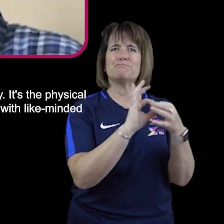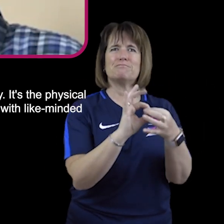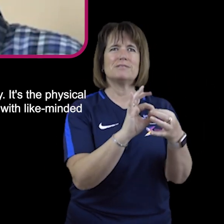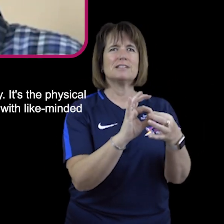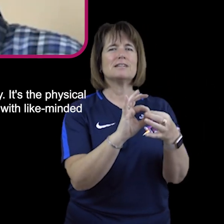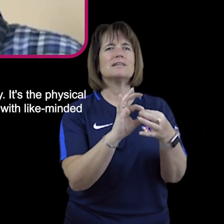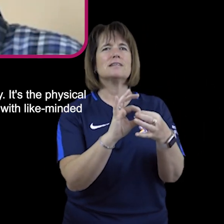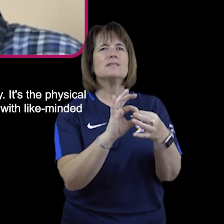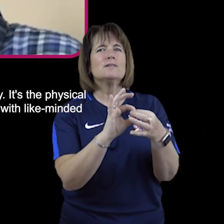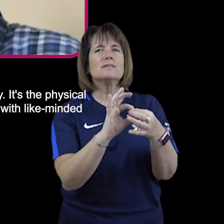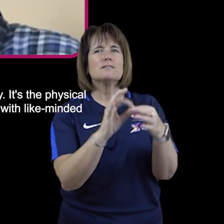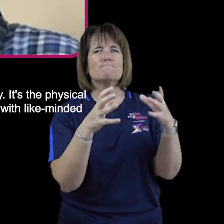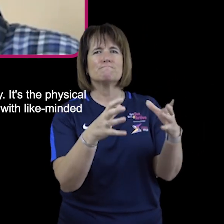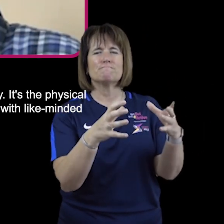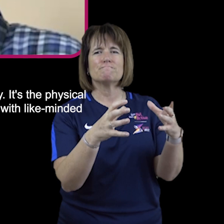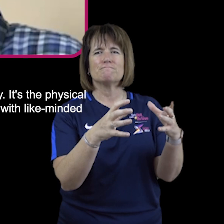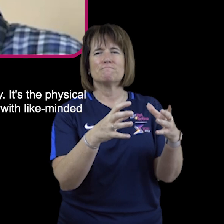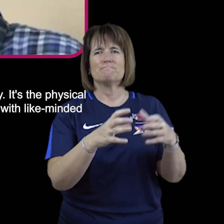a very